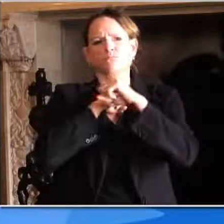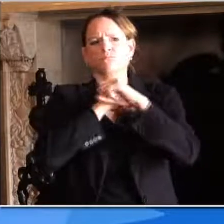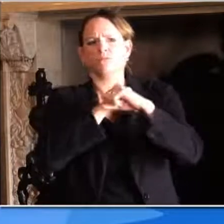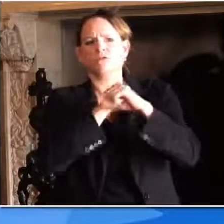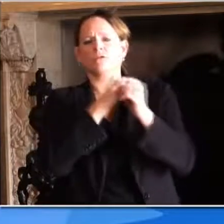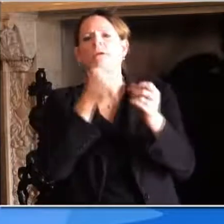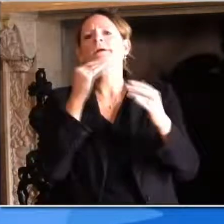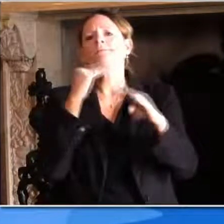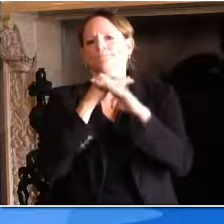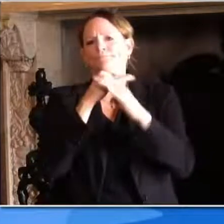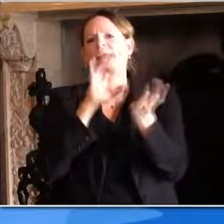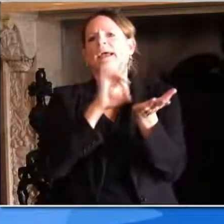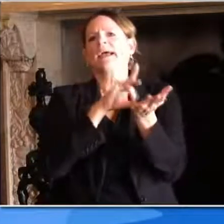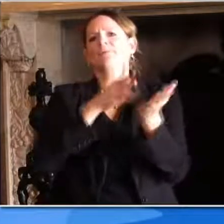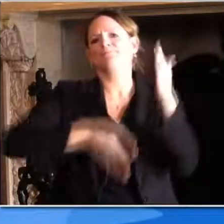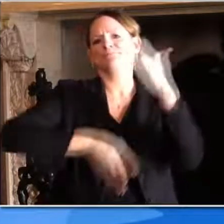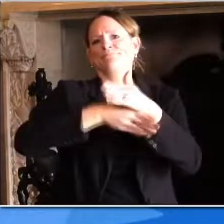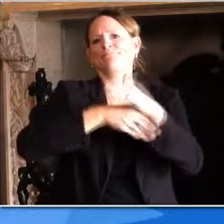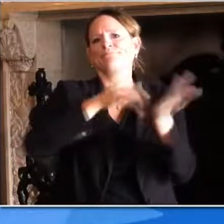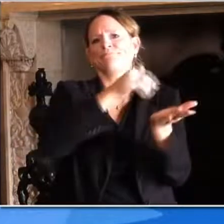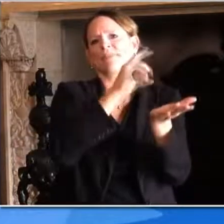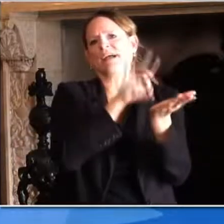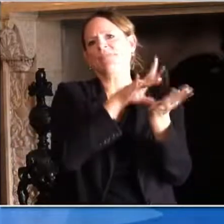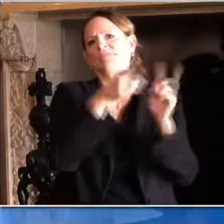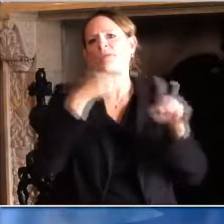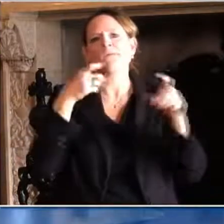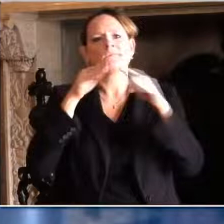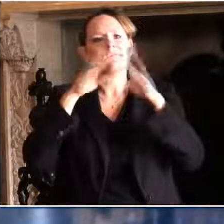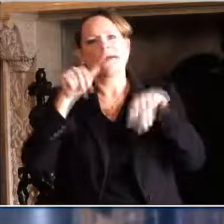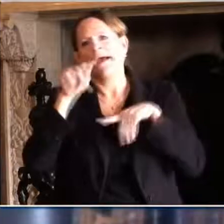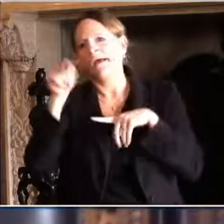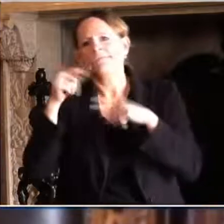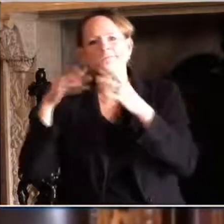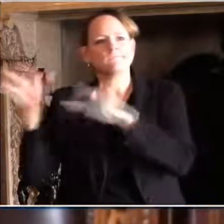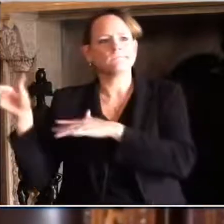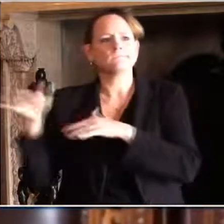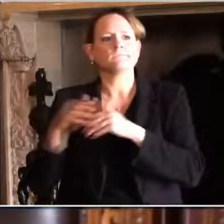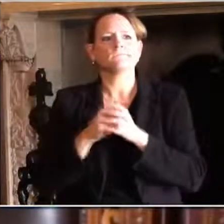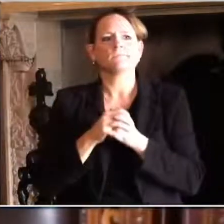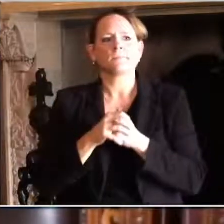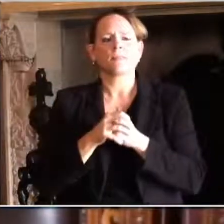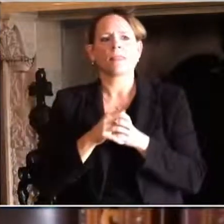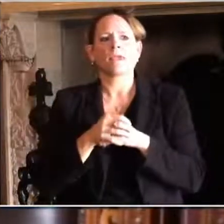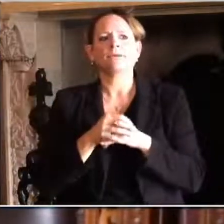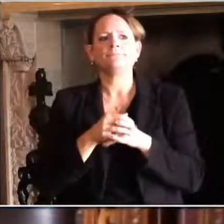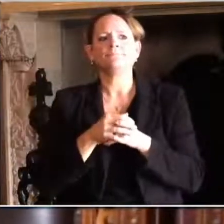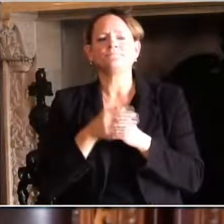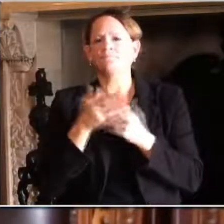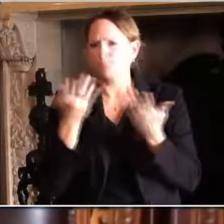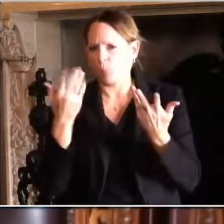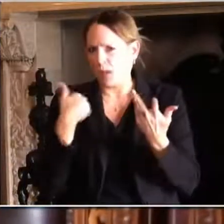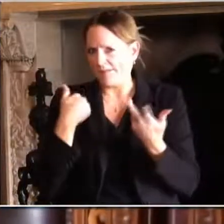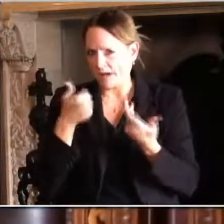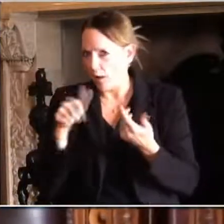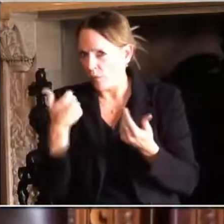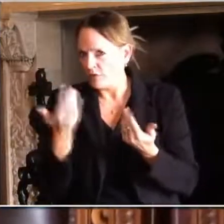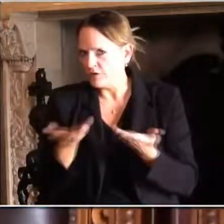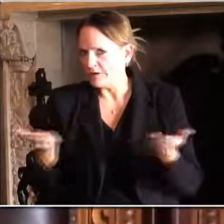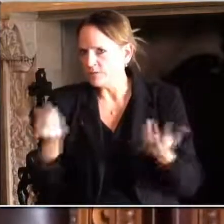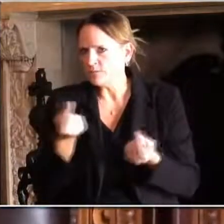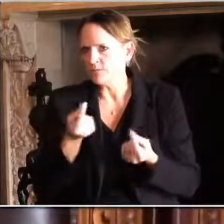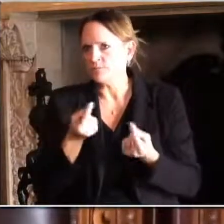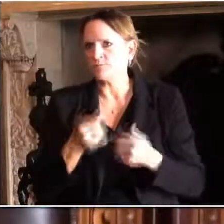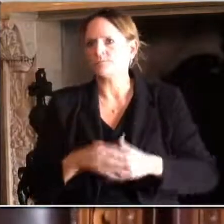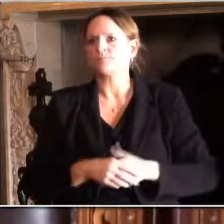I can answer that. This is Ryan Nelson-Stewart. I think we'll take a look at that. That said, a number of the steps that